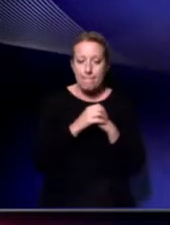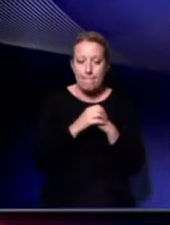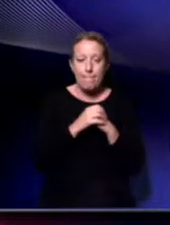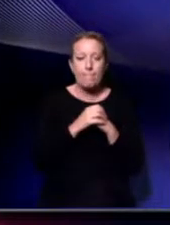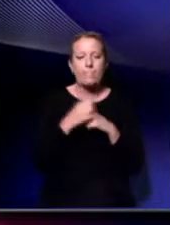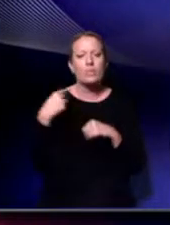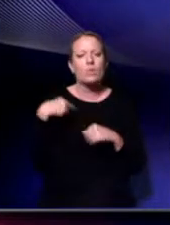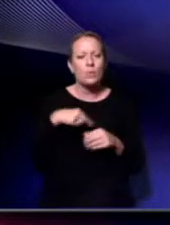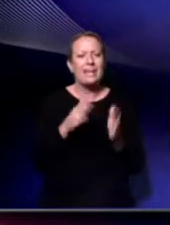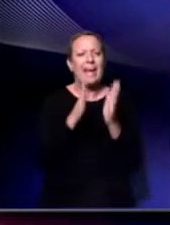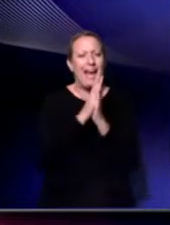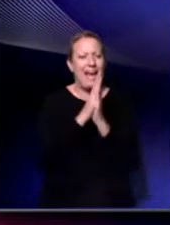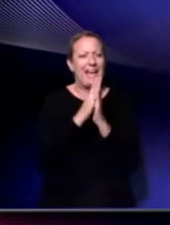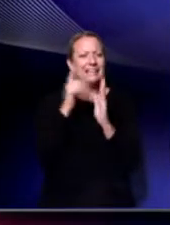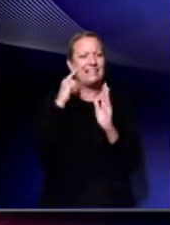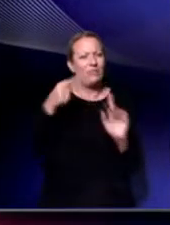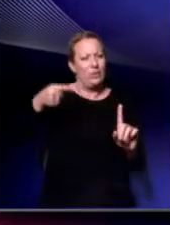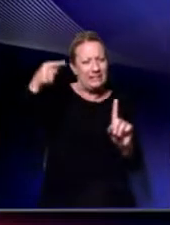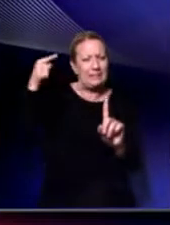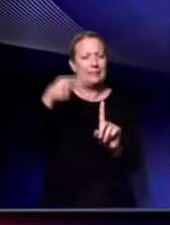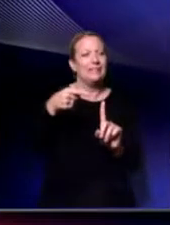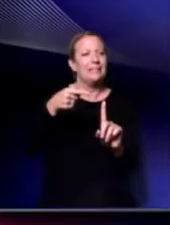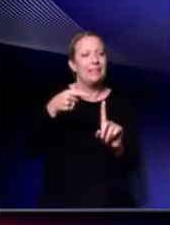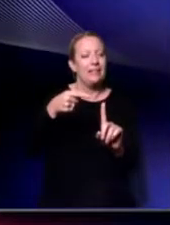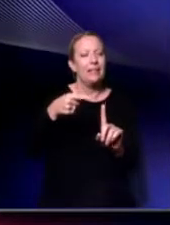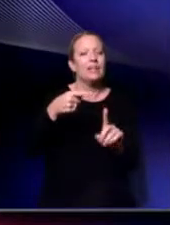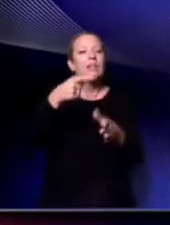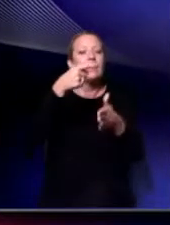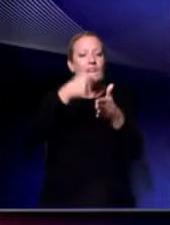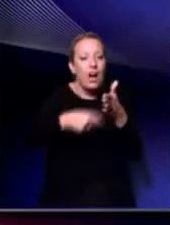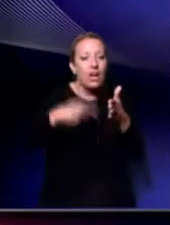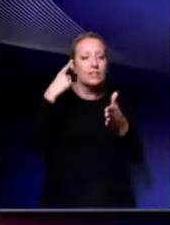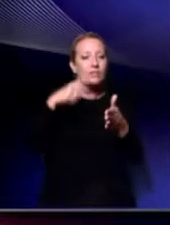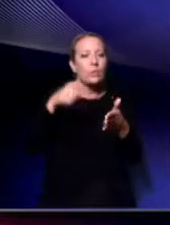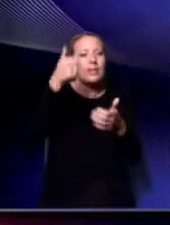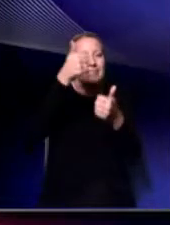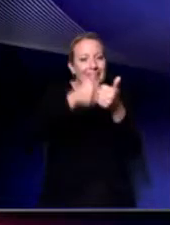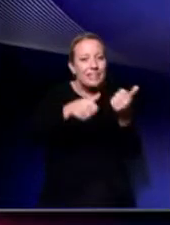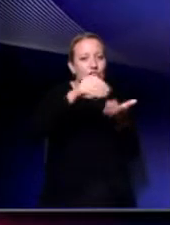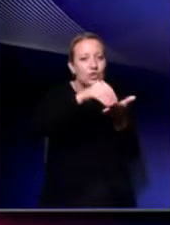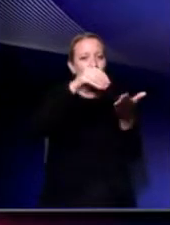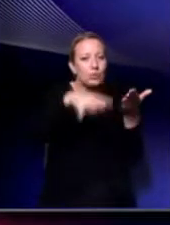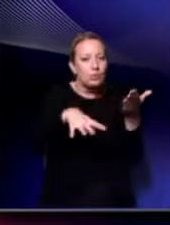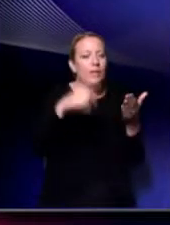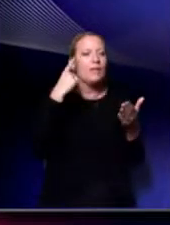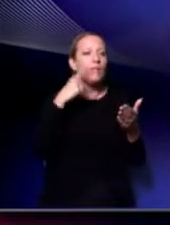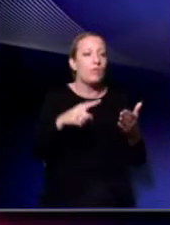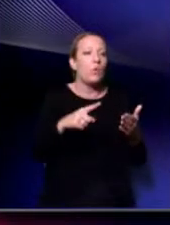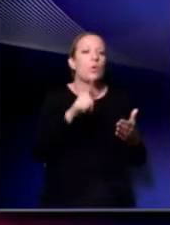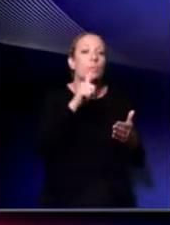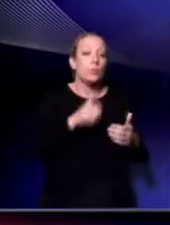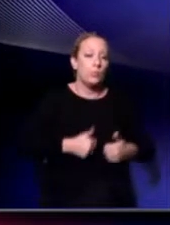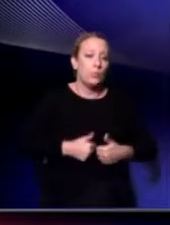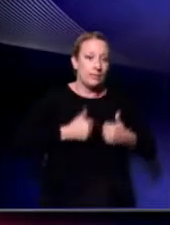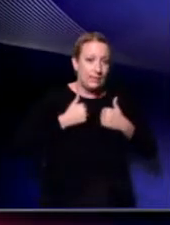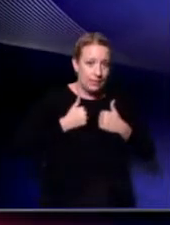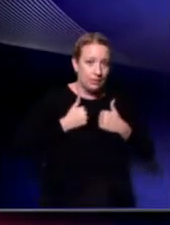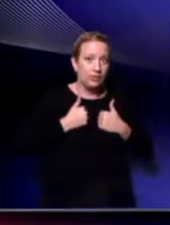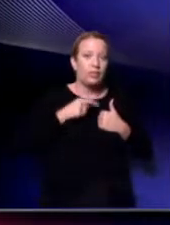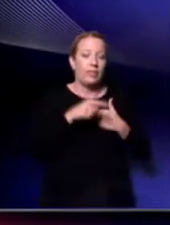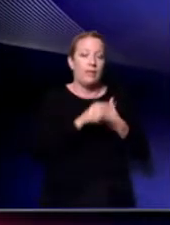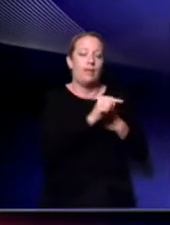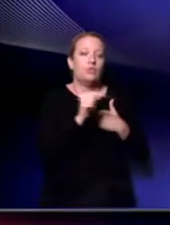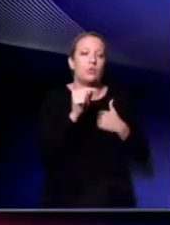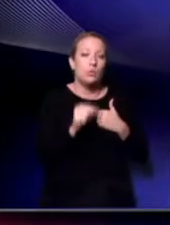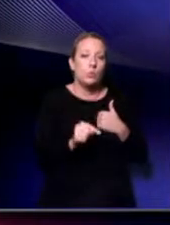asked for pretty specifically was the cost per kid for residential in Tucson